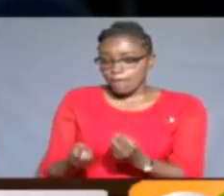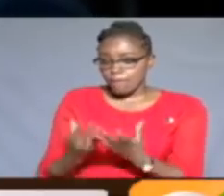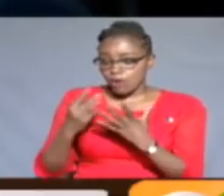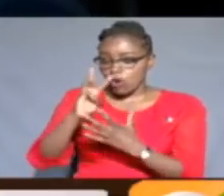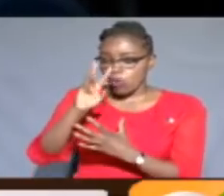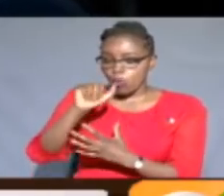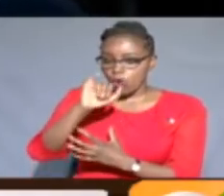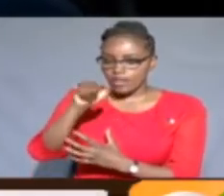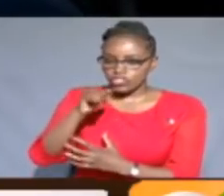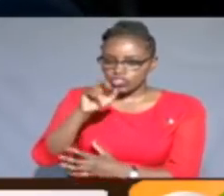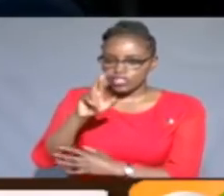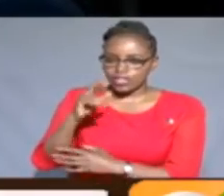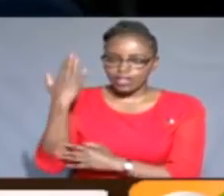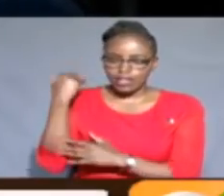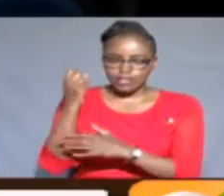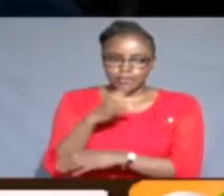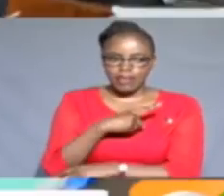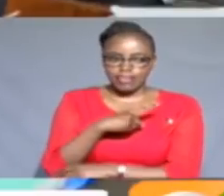in Wajir last month.